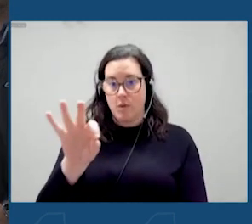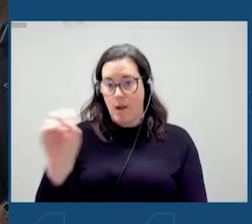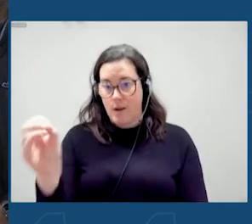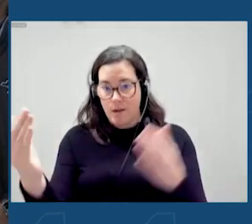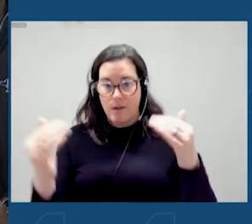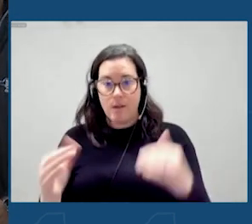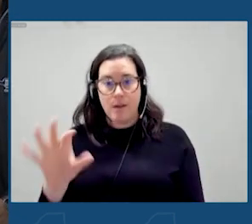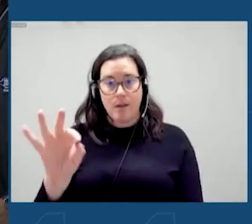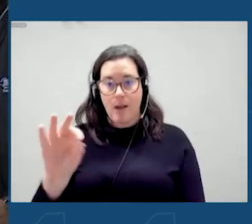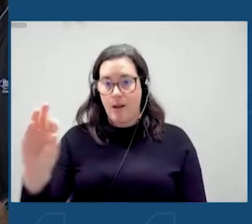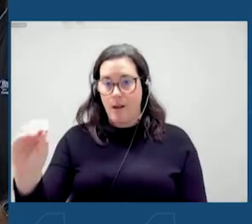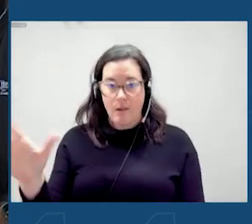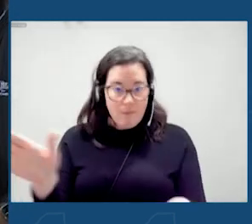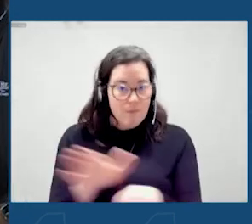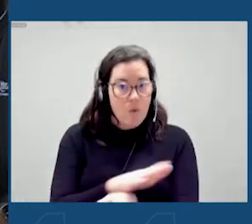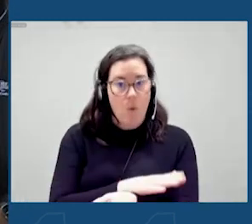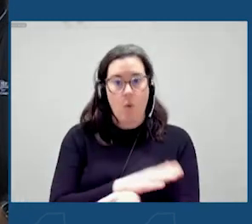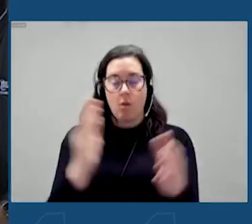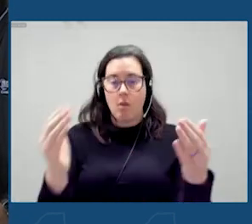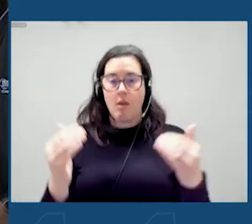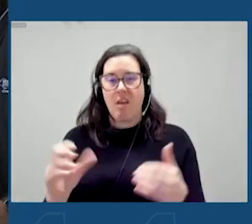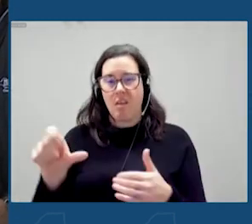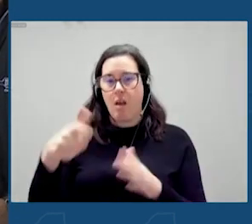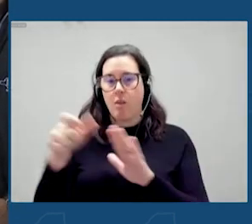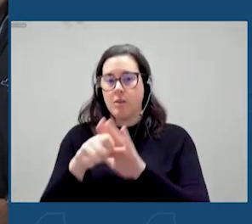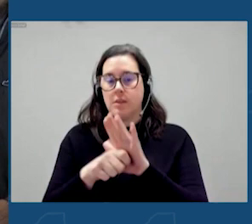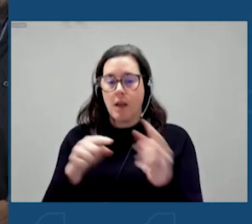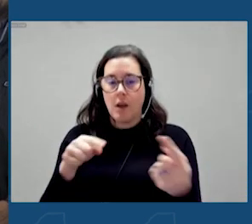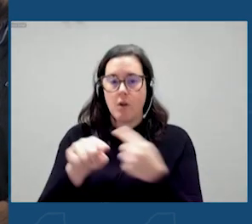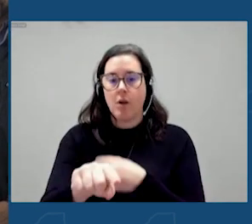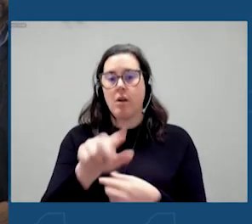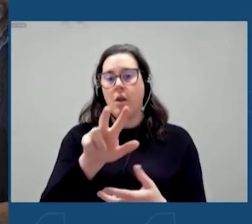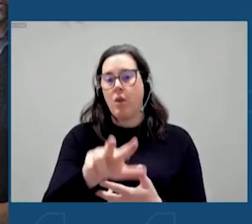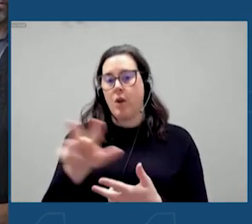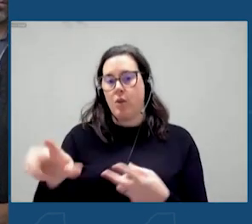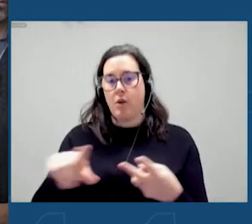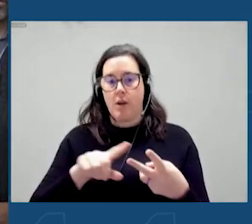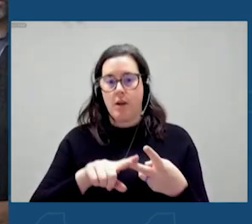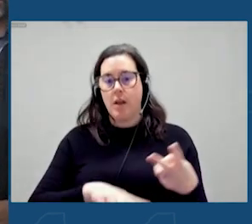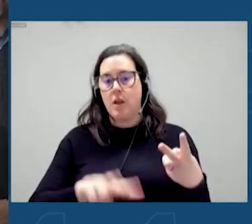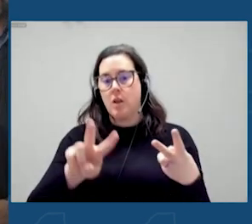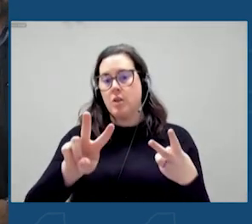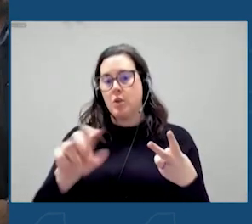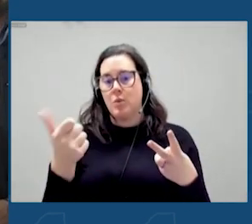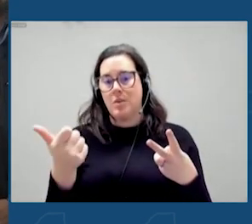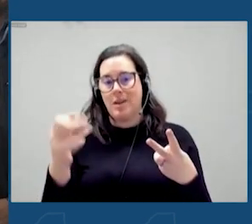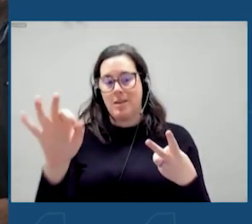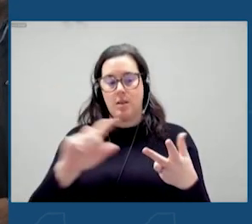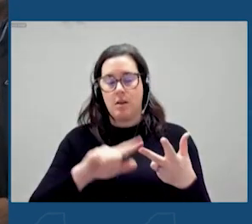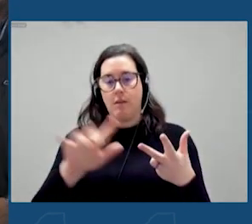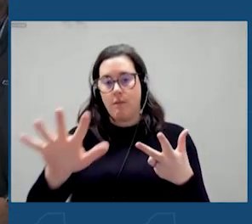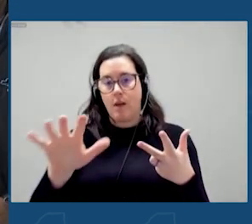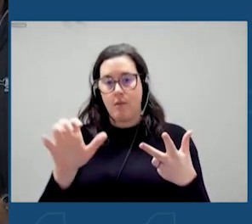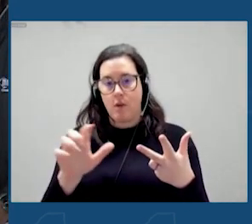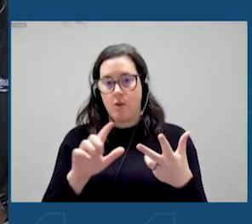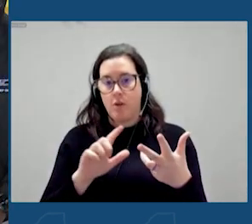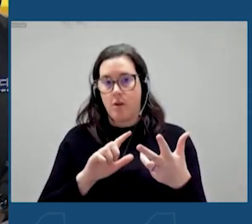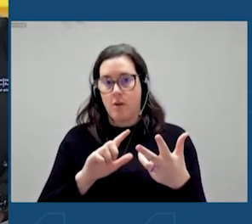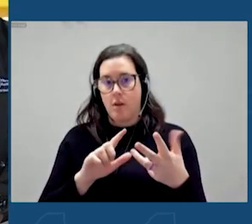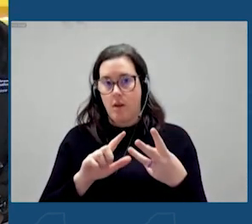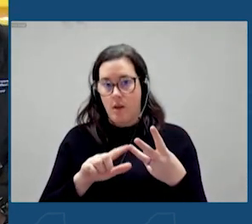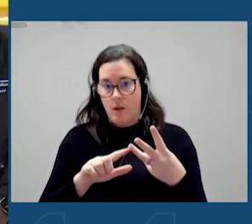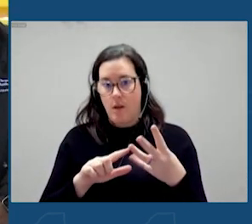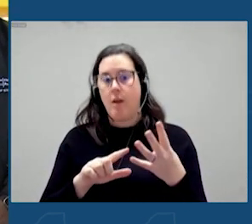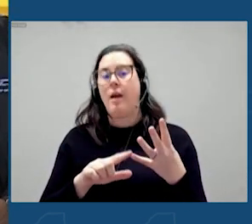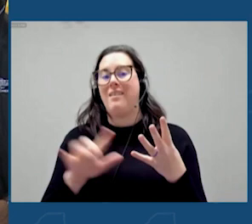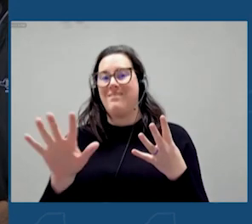full lengths of the following state routes: Route 33, 219, 500, and the length of Route